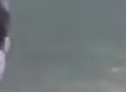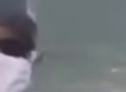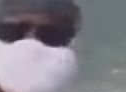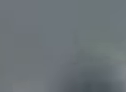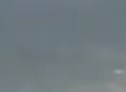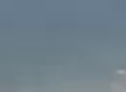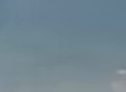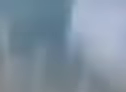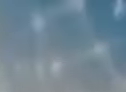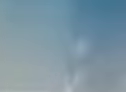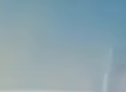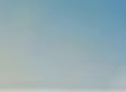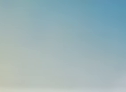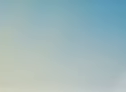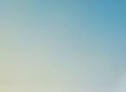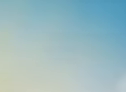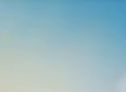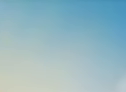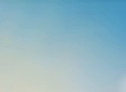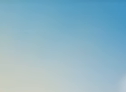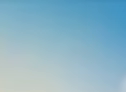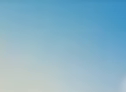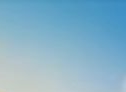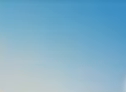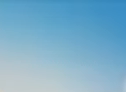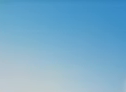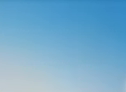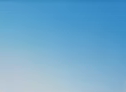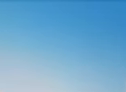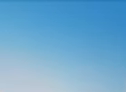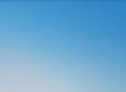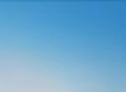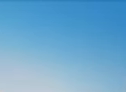body, Lord. Oh, yeah.